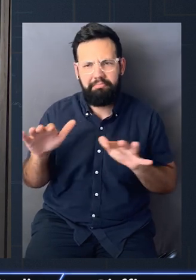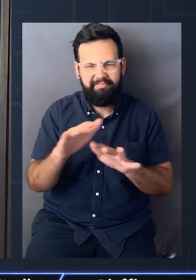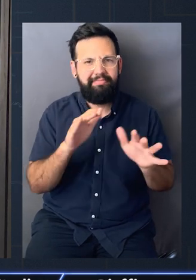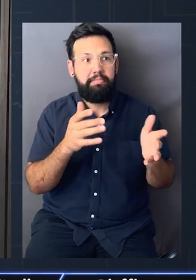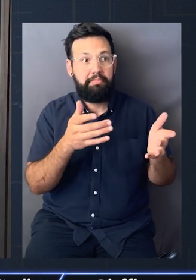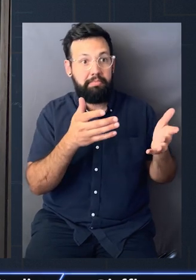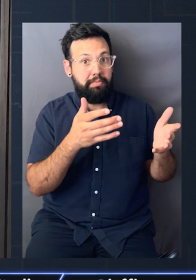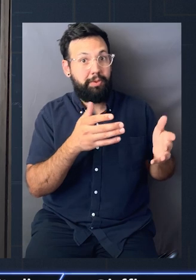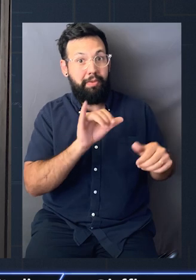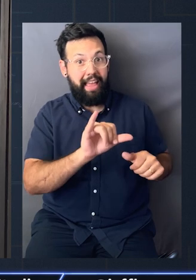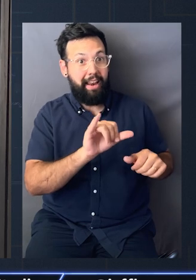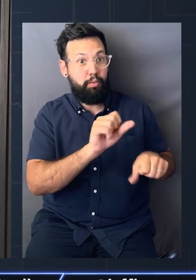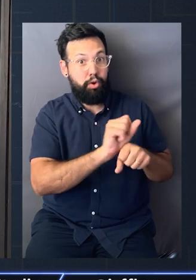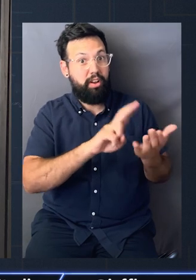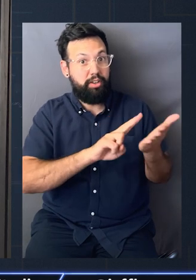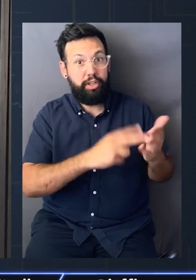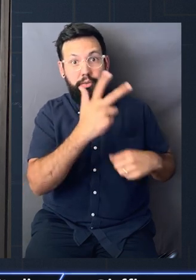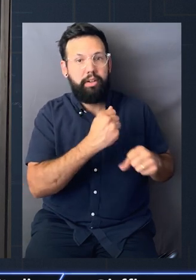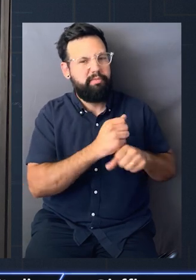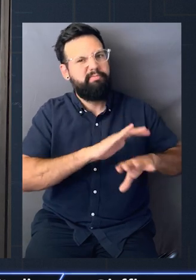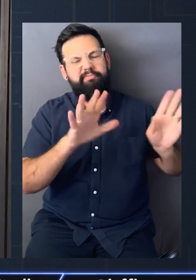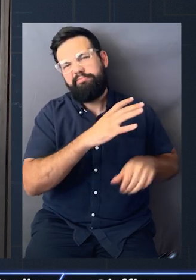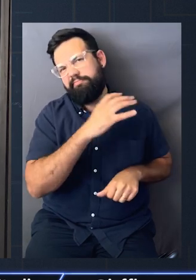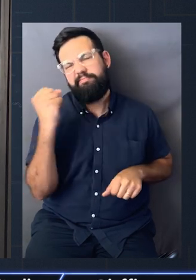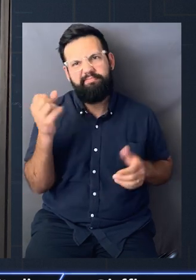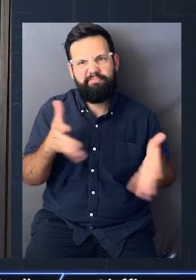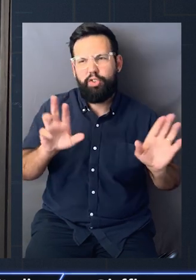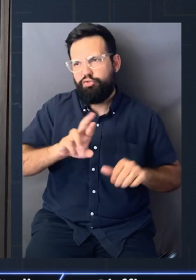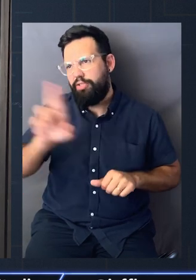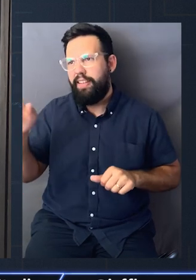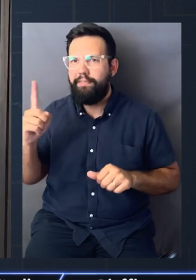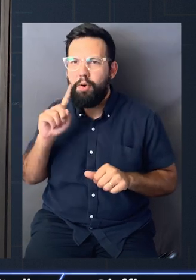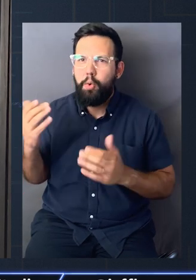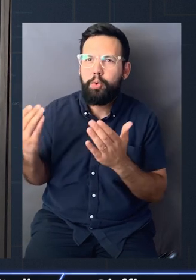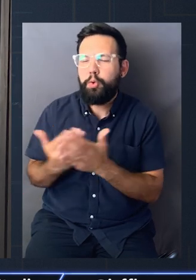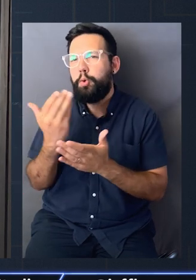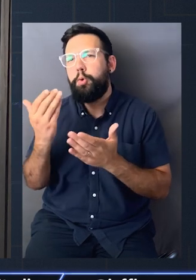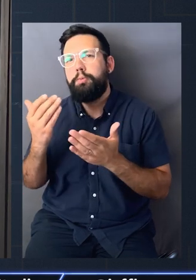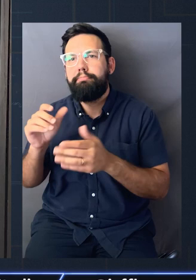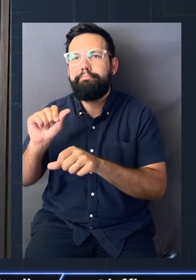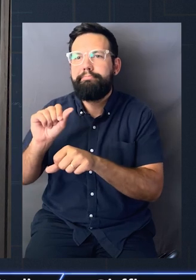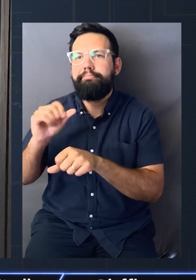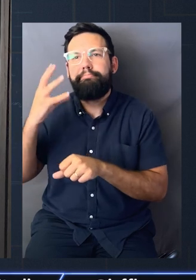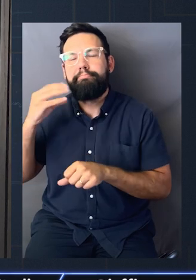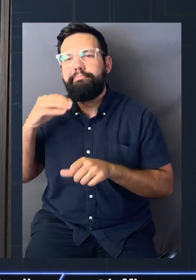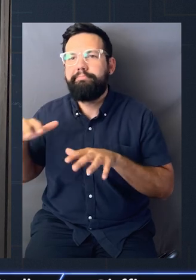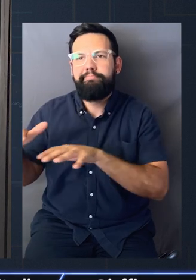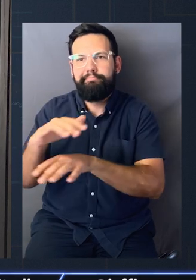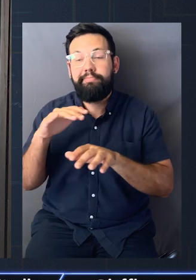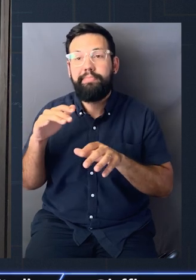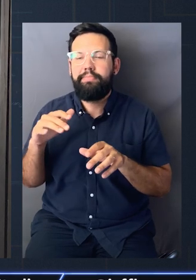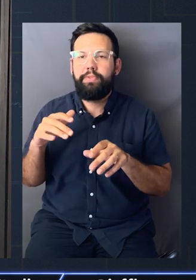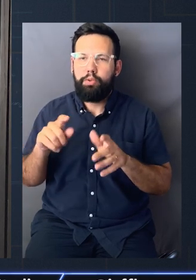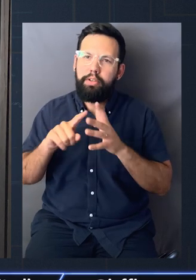up and I'm just out of here. I'm ready to do something new. Get some great consulting lined up and